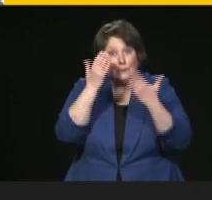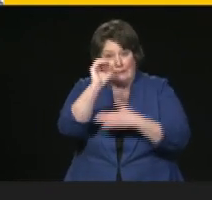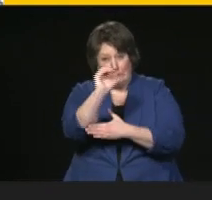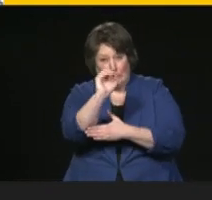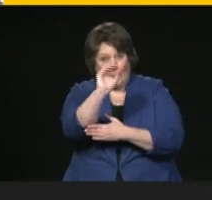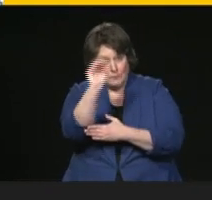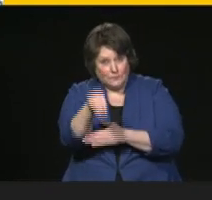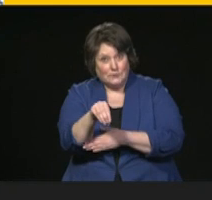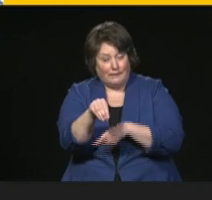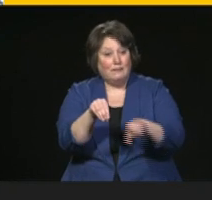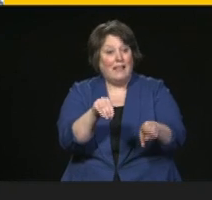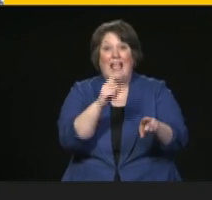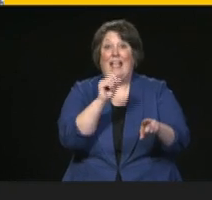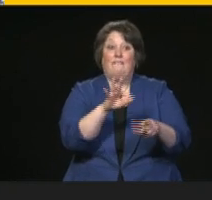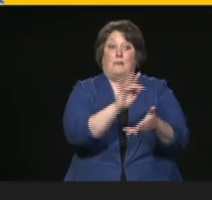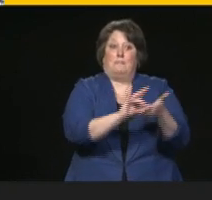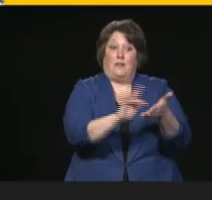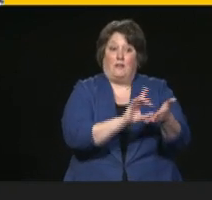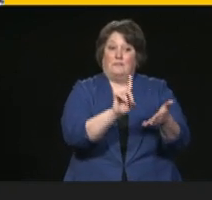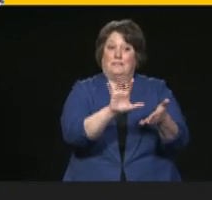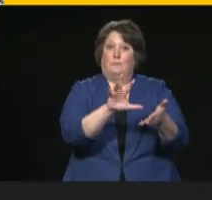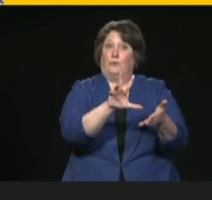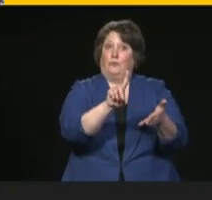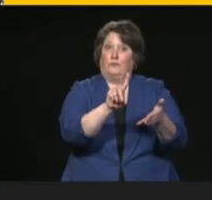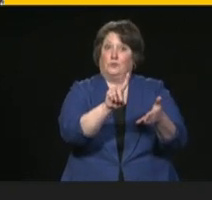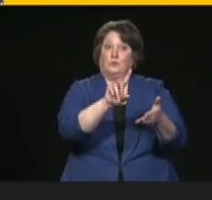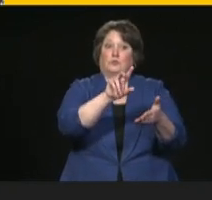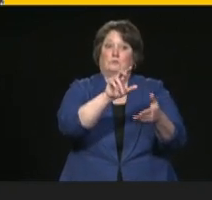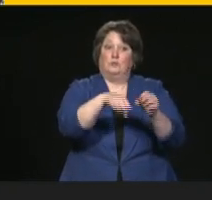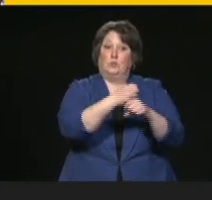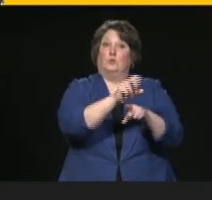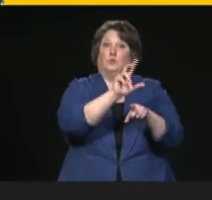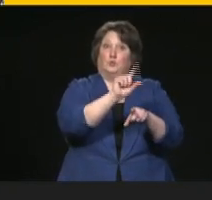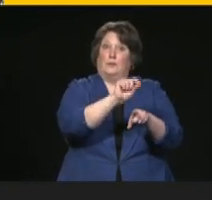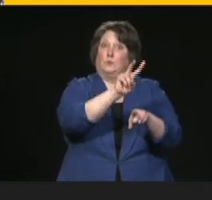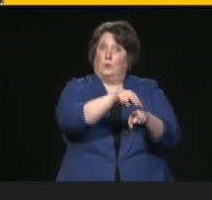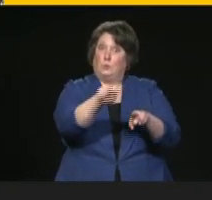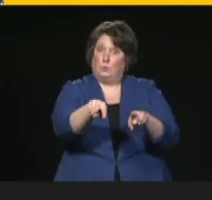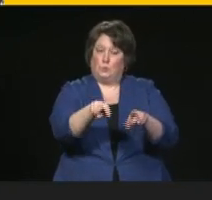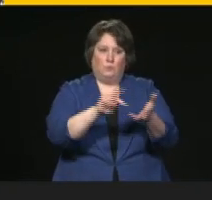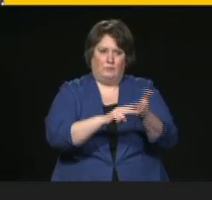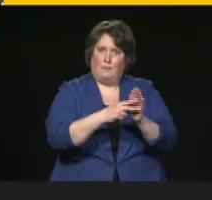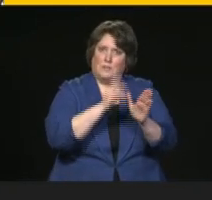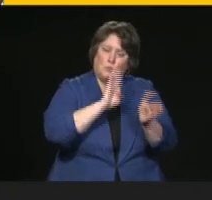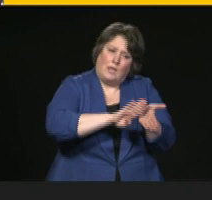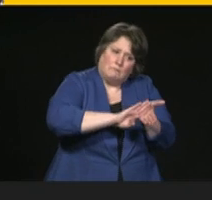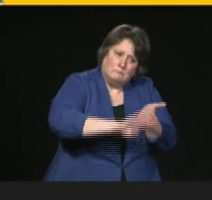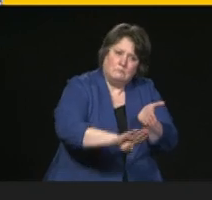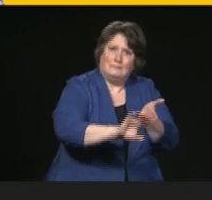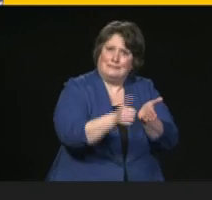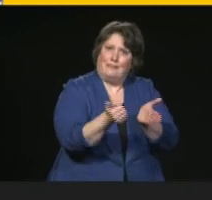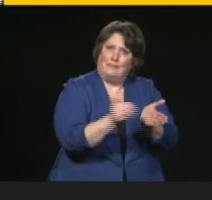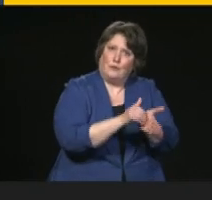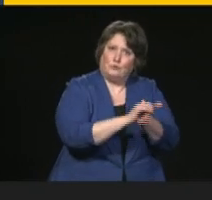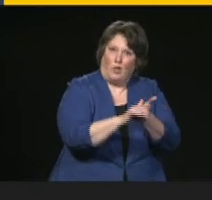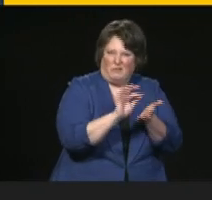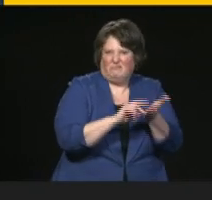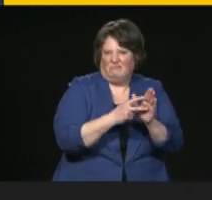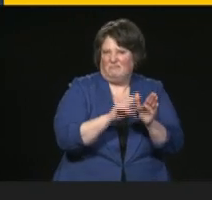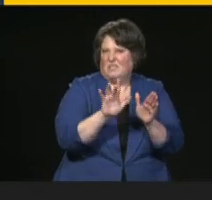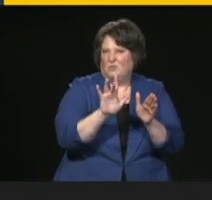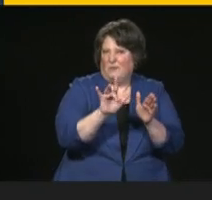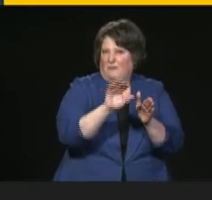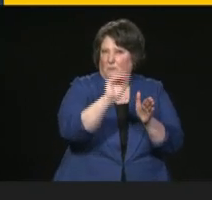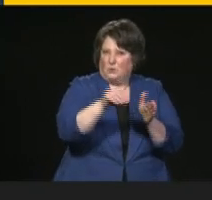31st, 2022, they will have up to $10,000 or 25% of that loan forgiven. So that's how that